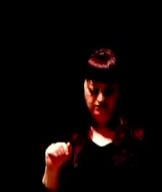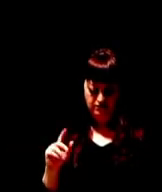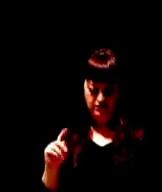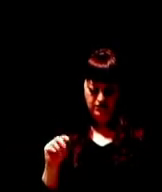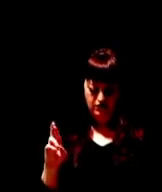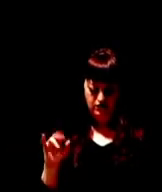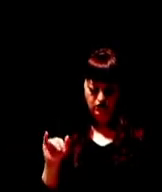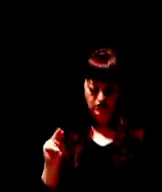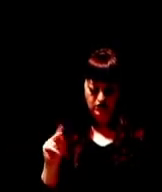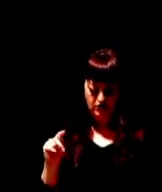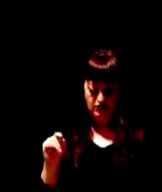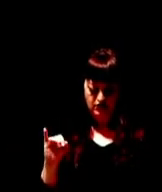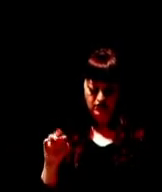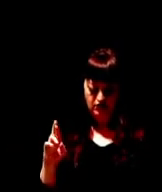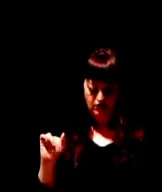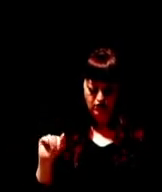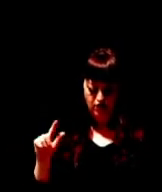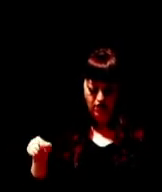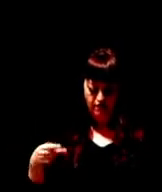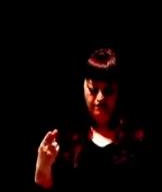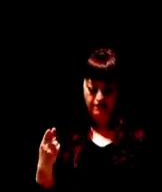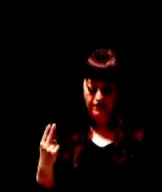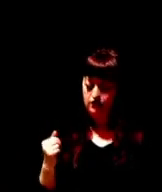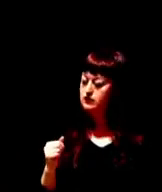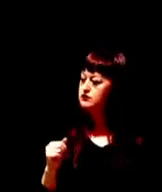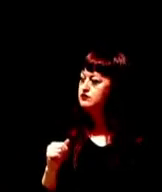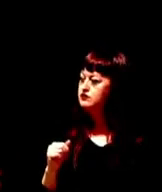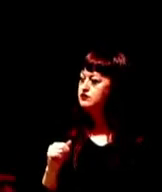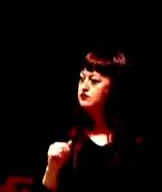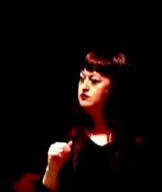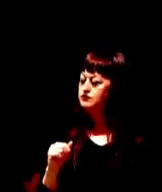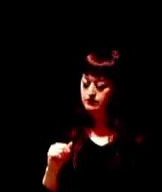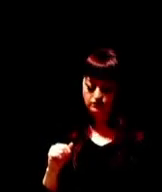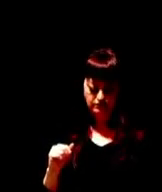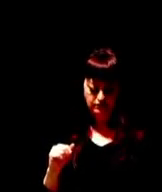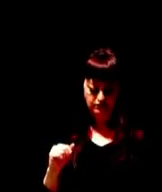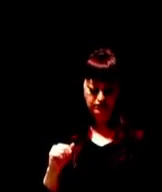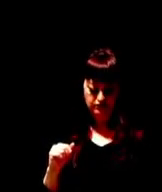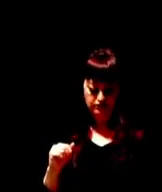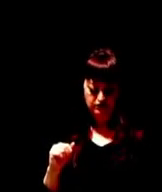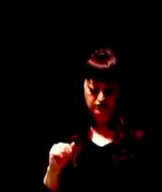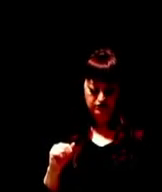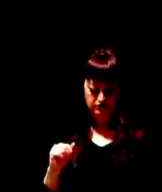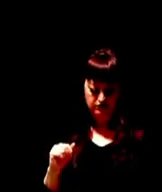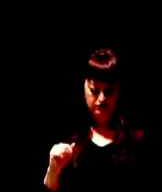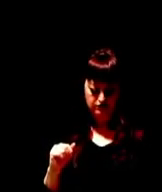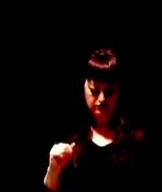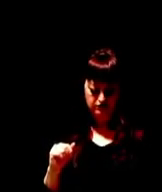Trinity Ralph.